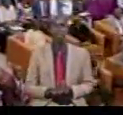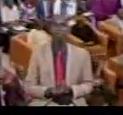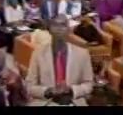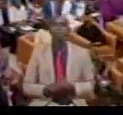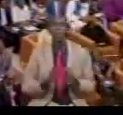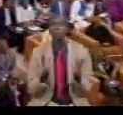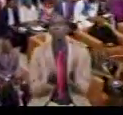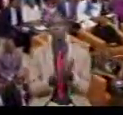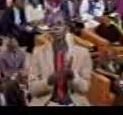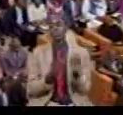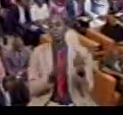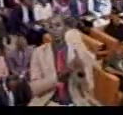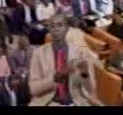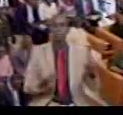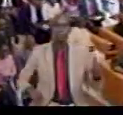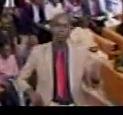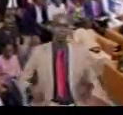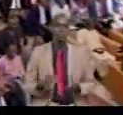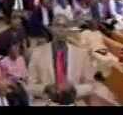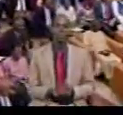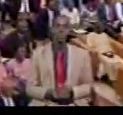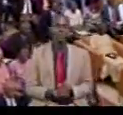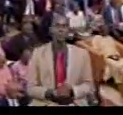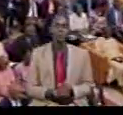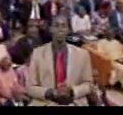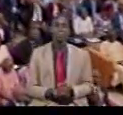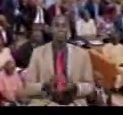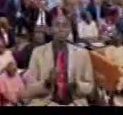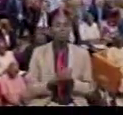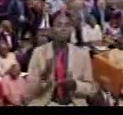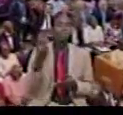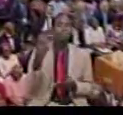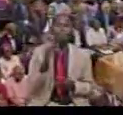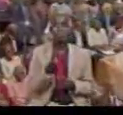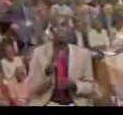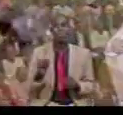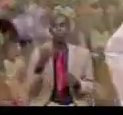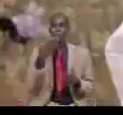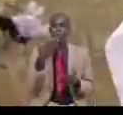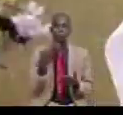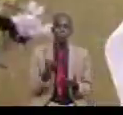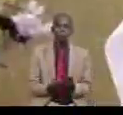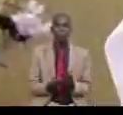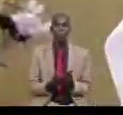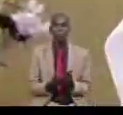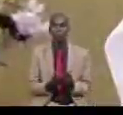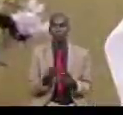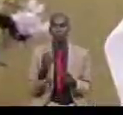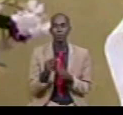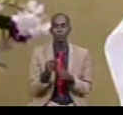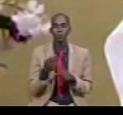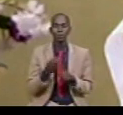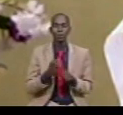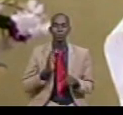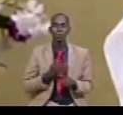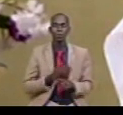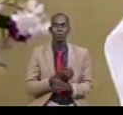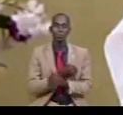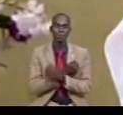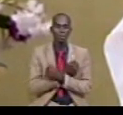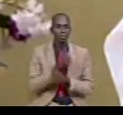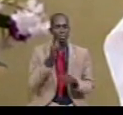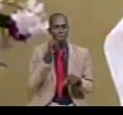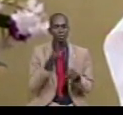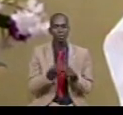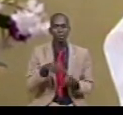Praise the Lord. That was a wonderful goodwill message from our dear sister representing the